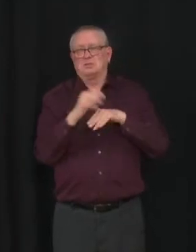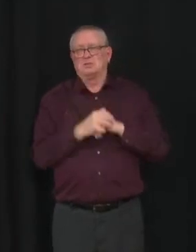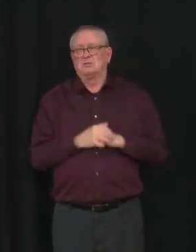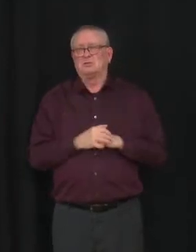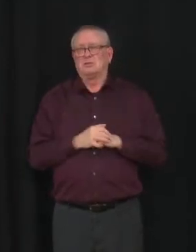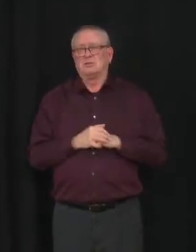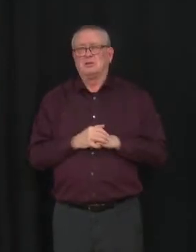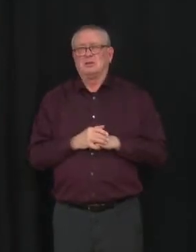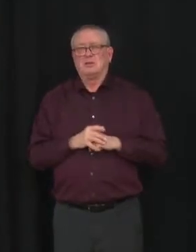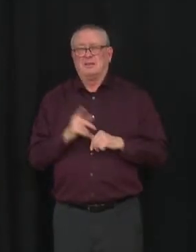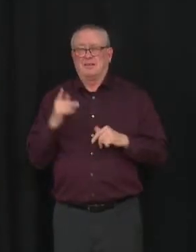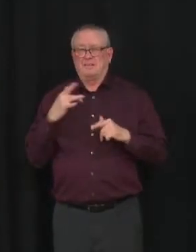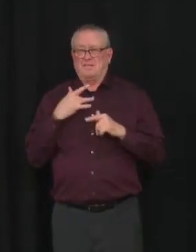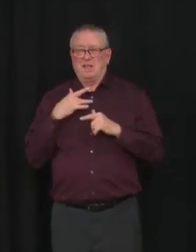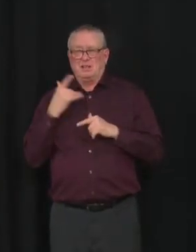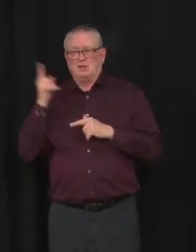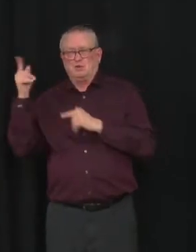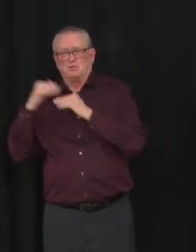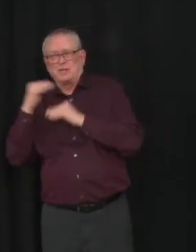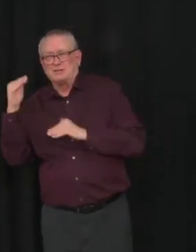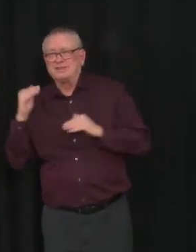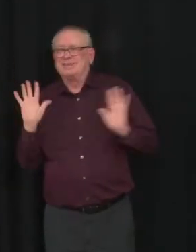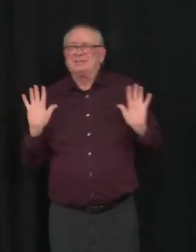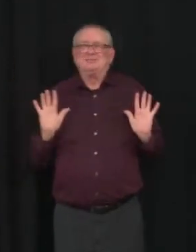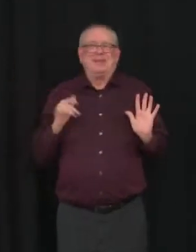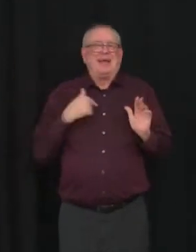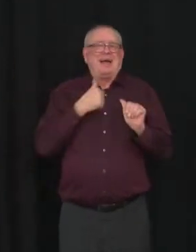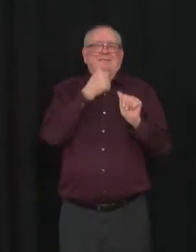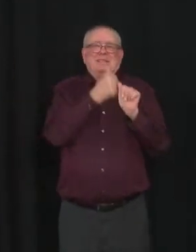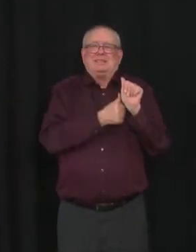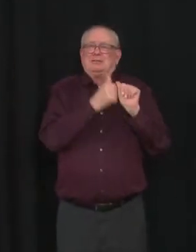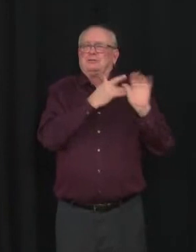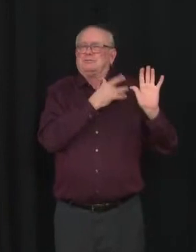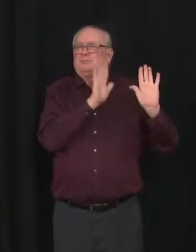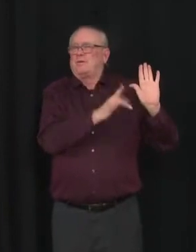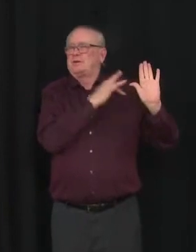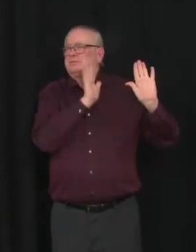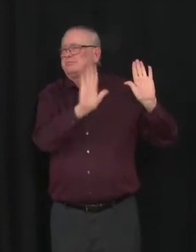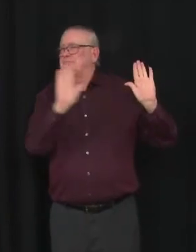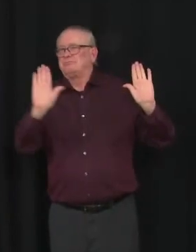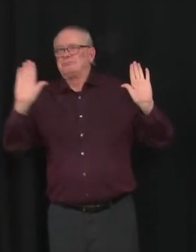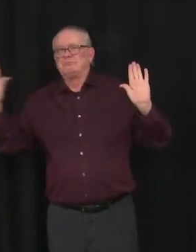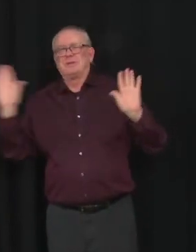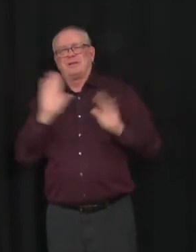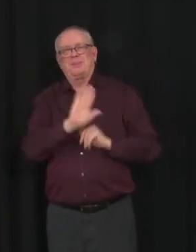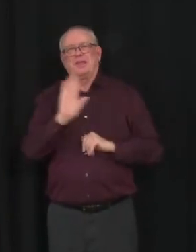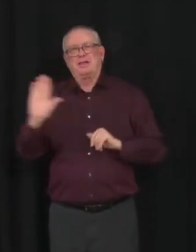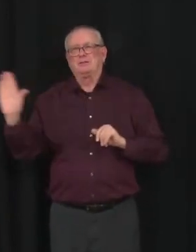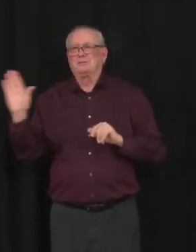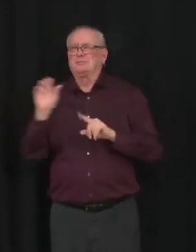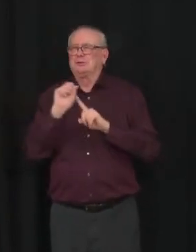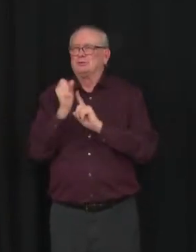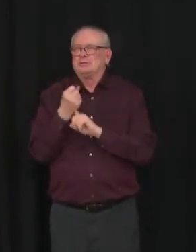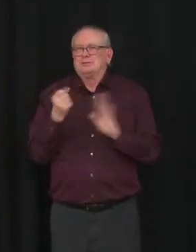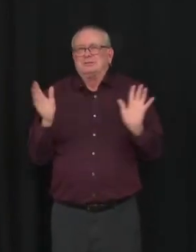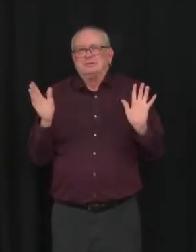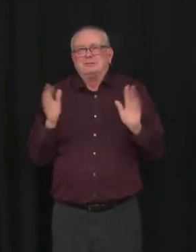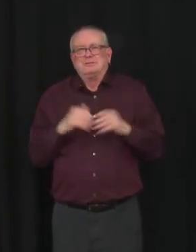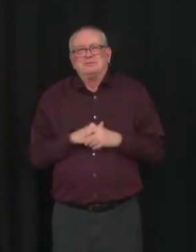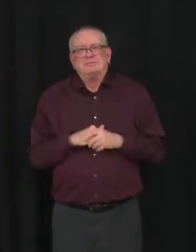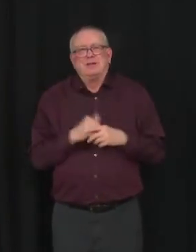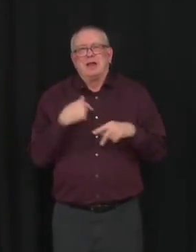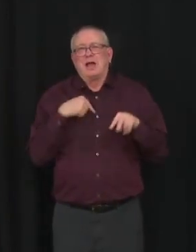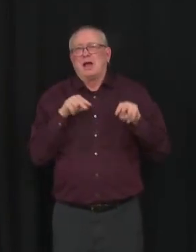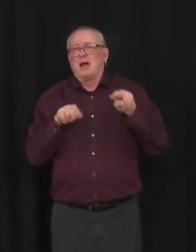to make its own decisions based on the situation that they are facing. I would note that the 7-day average of cases